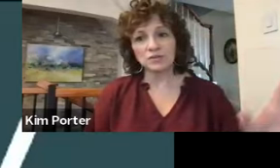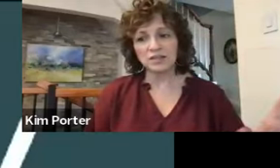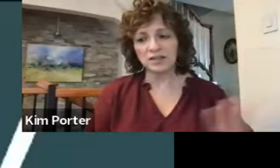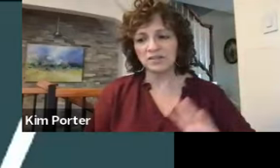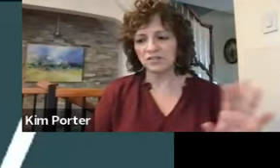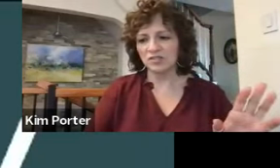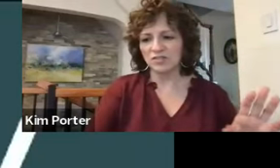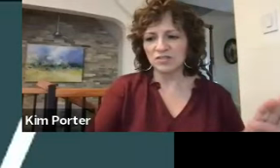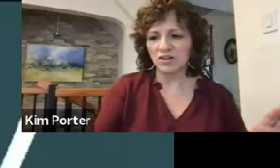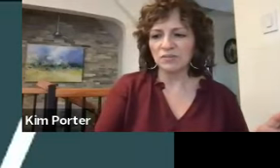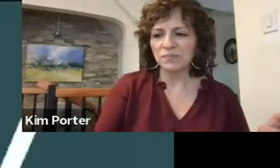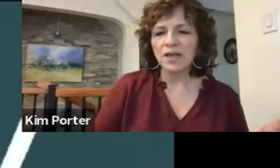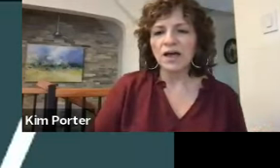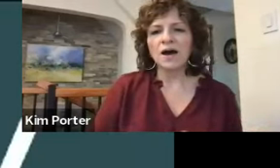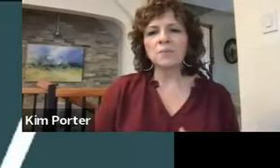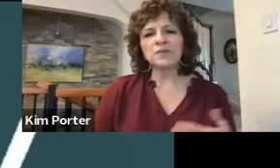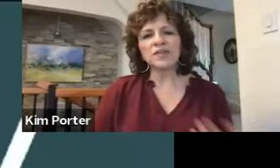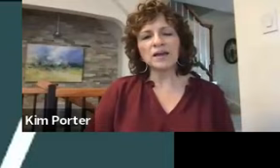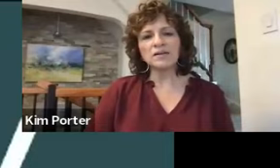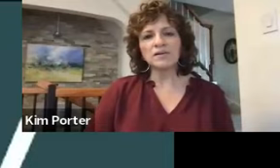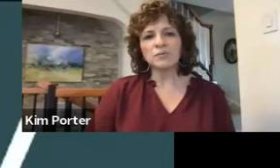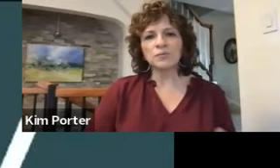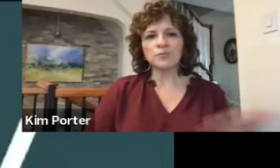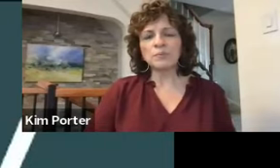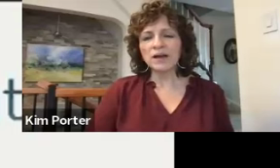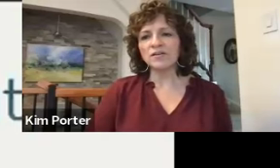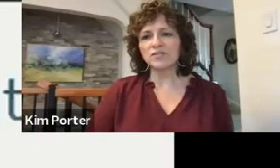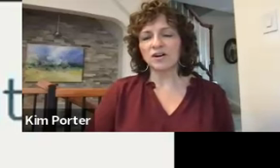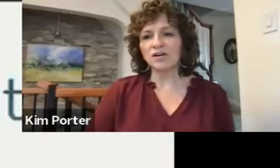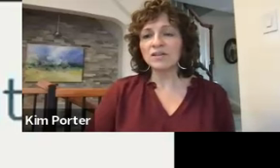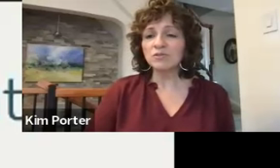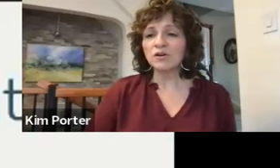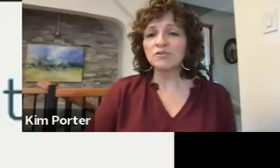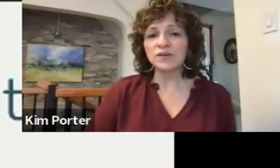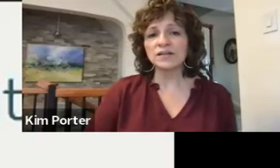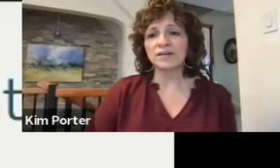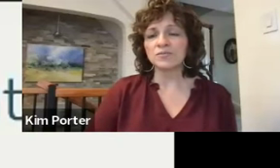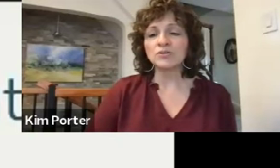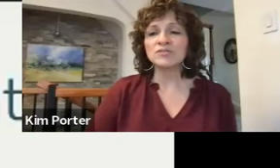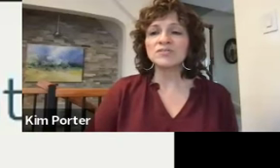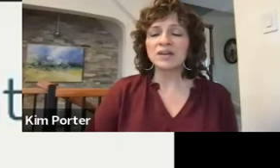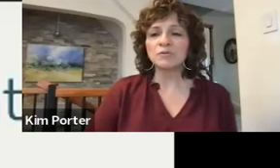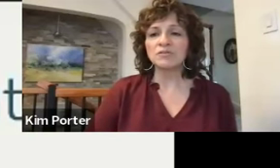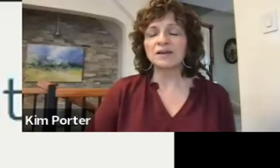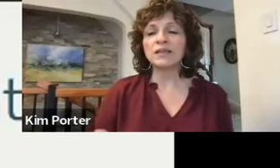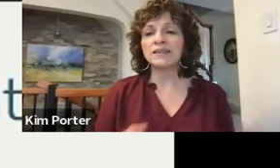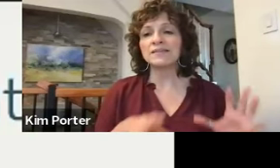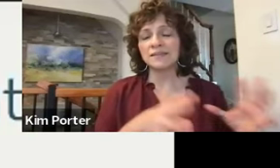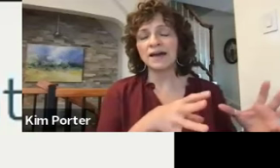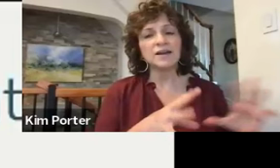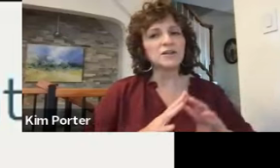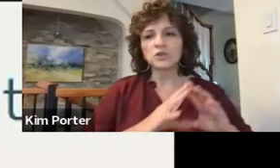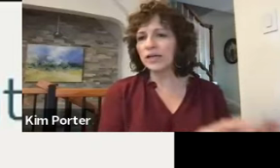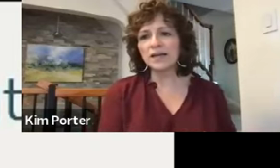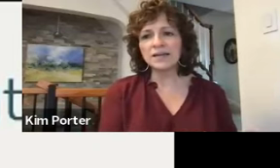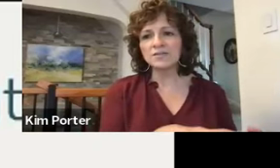those 28 days, just the start. But then we parents are left with all those feelings. We're still stuck with it. And we think